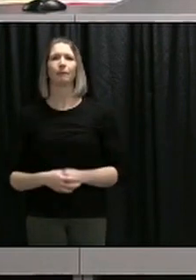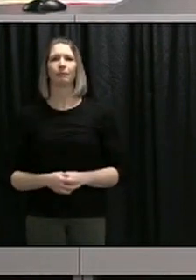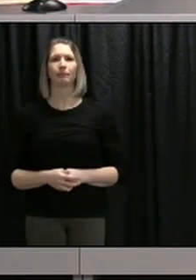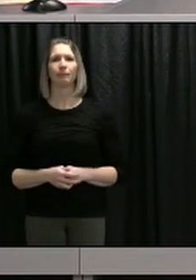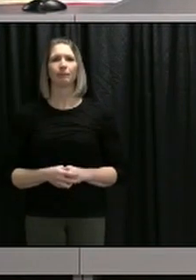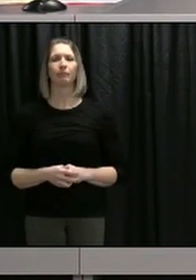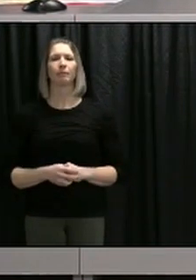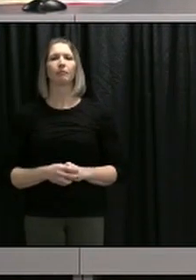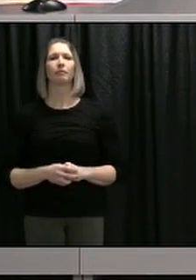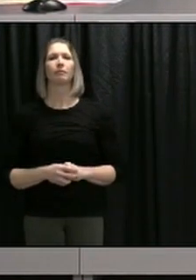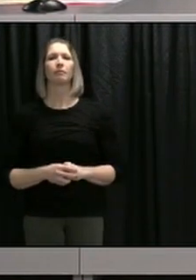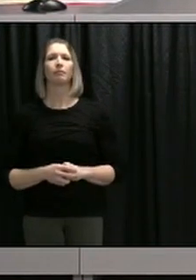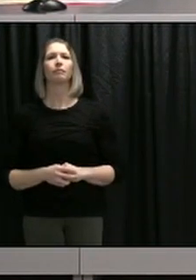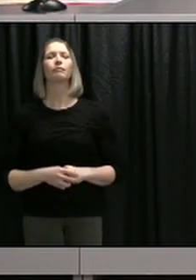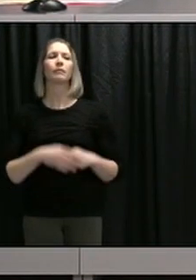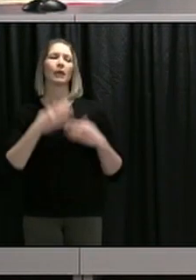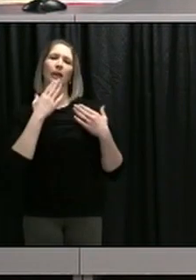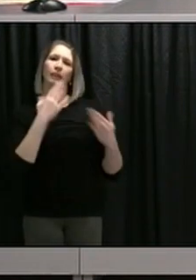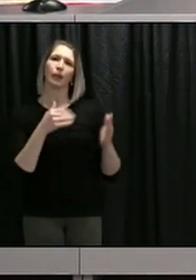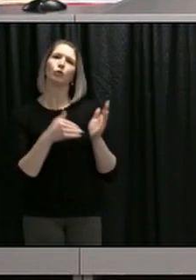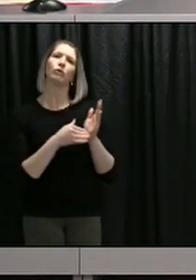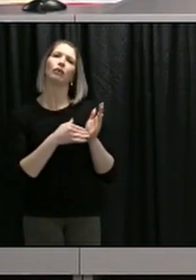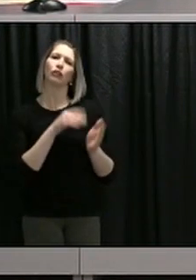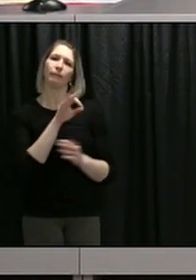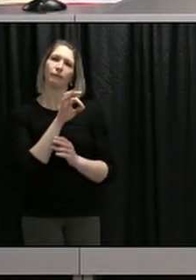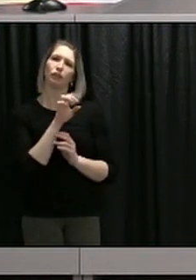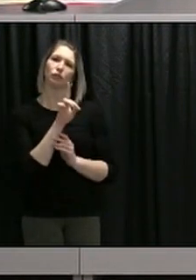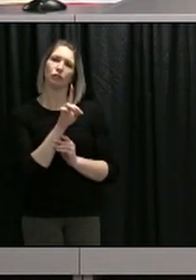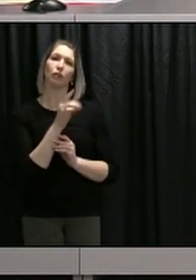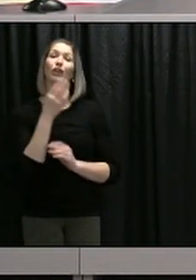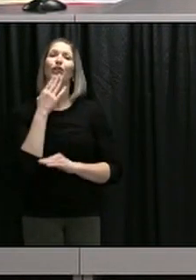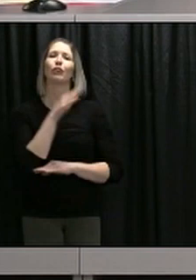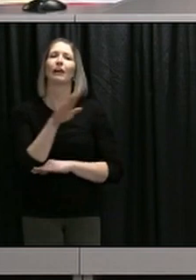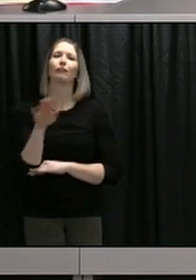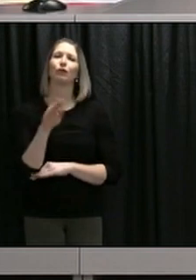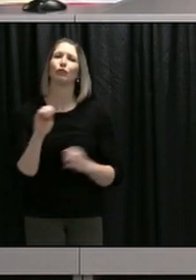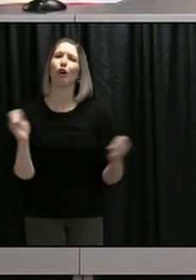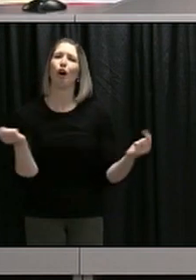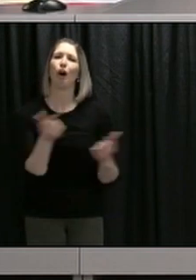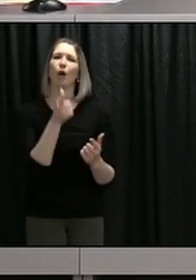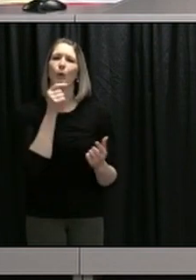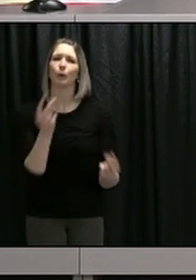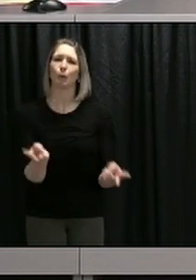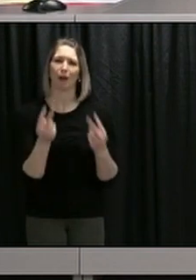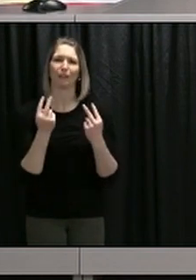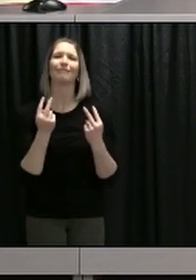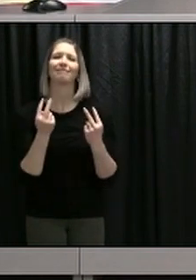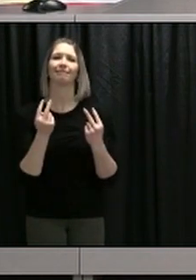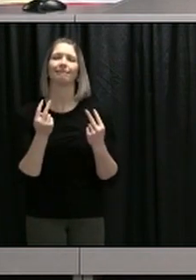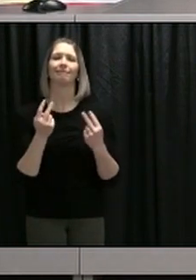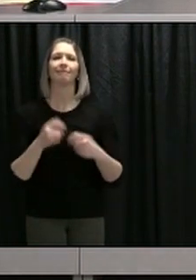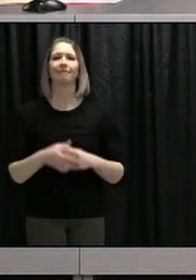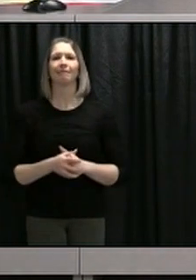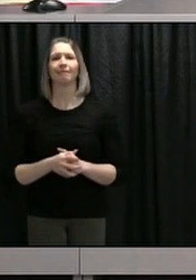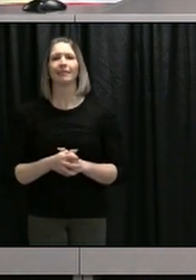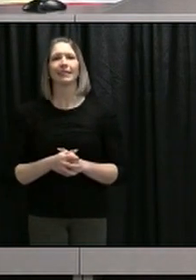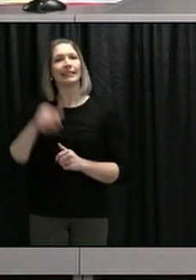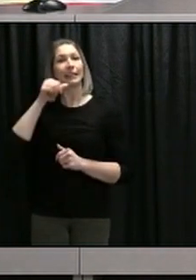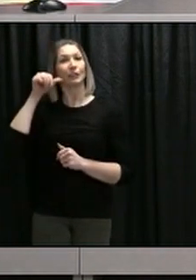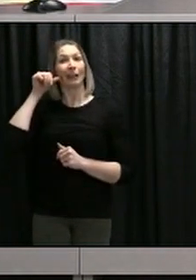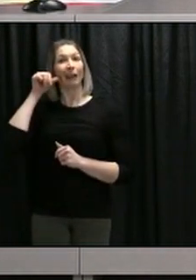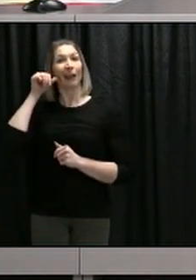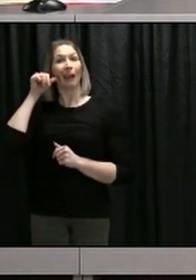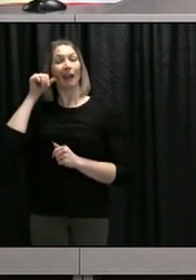Well, thank you, Dr. Fitzgerald, and good afternoon, everyone. Well, as it's been already mentioned, yesterday there were